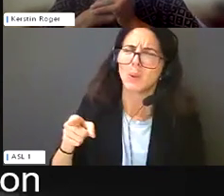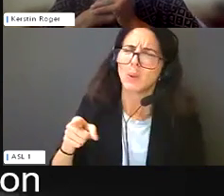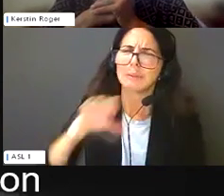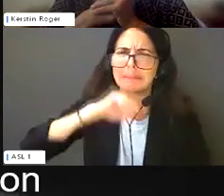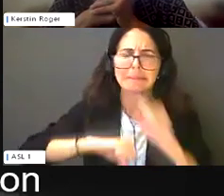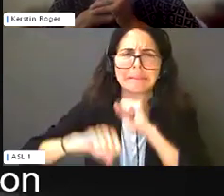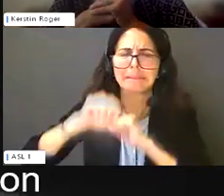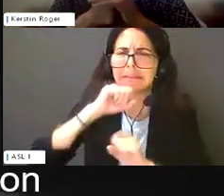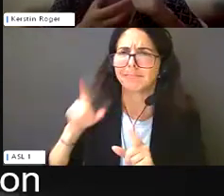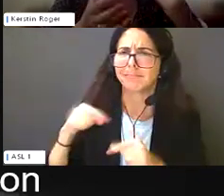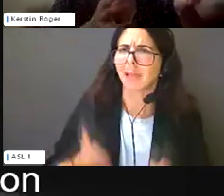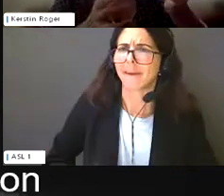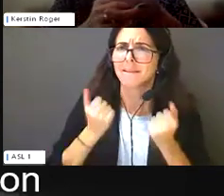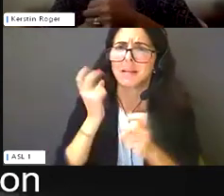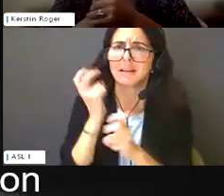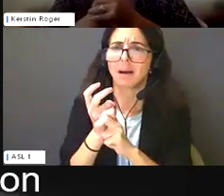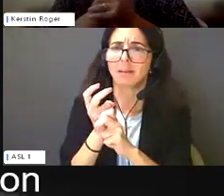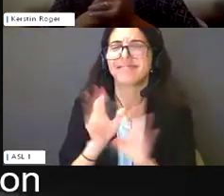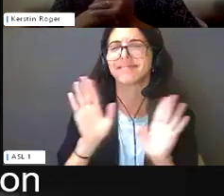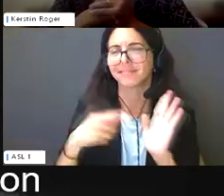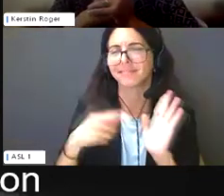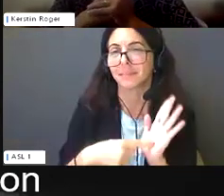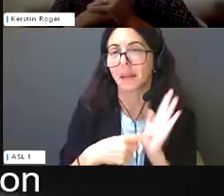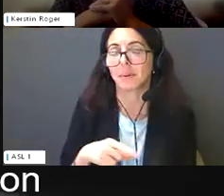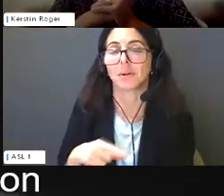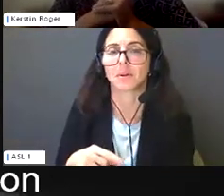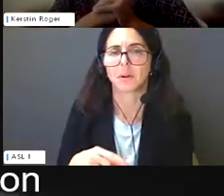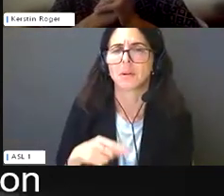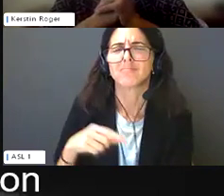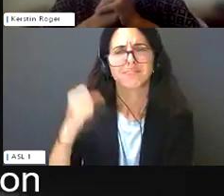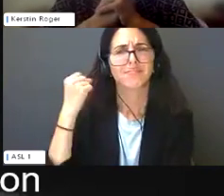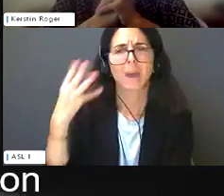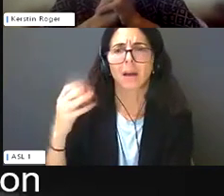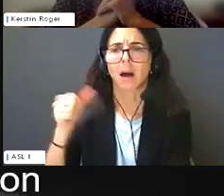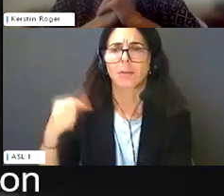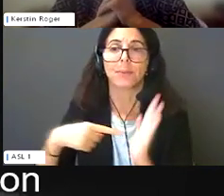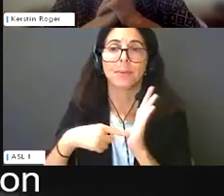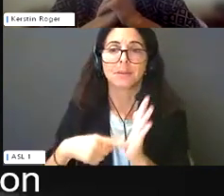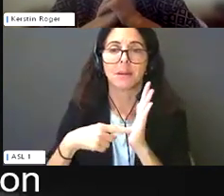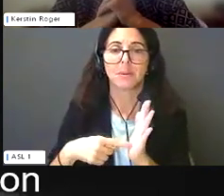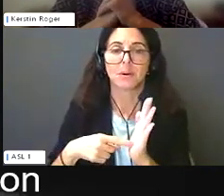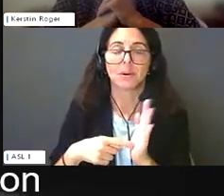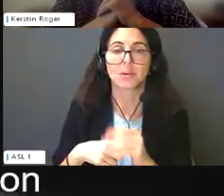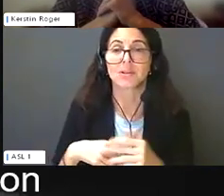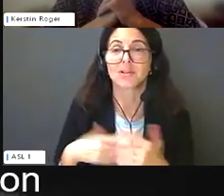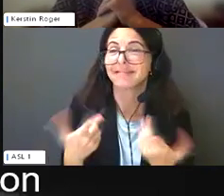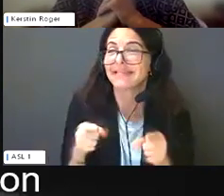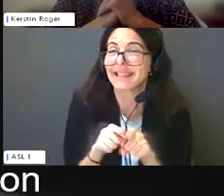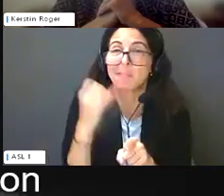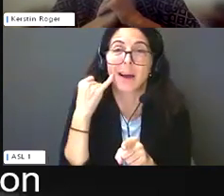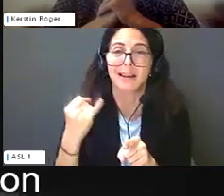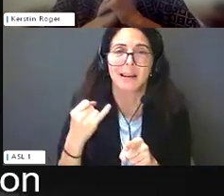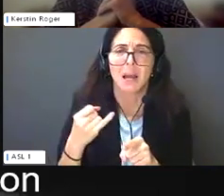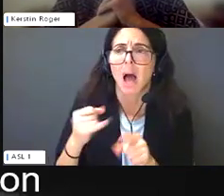hard life. So that could be one example, but there's many examples in which someone might protect the